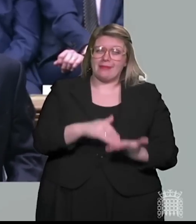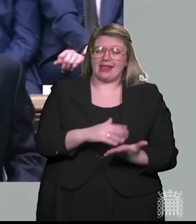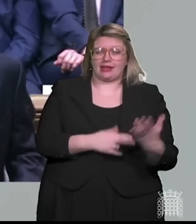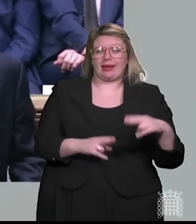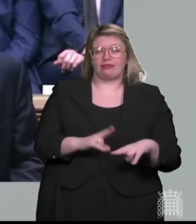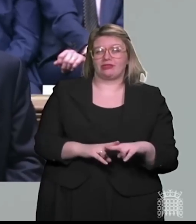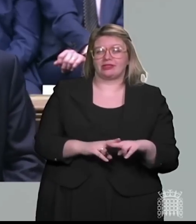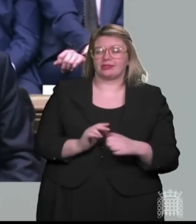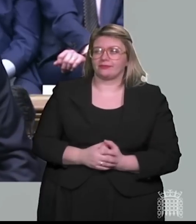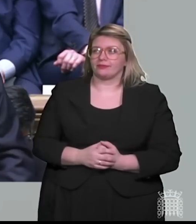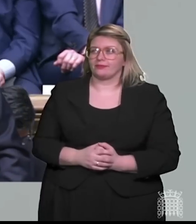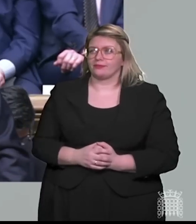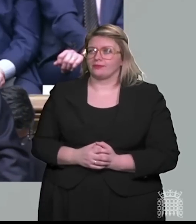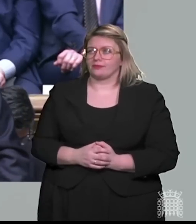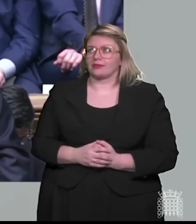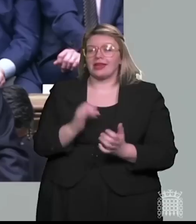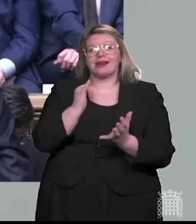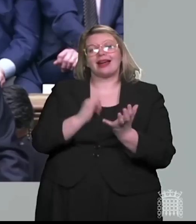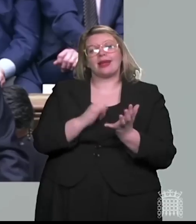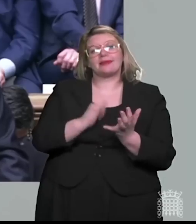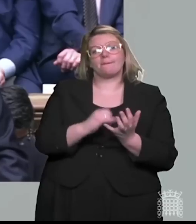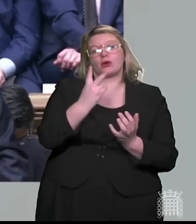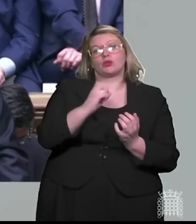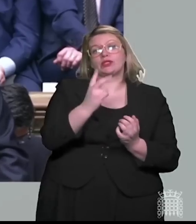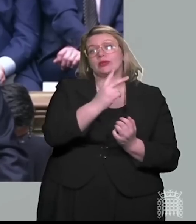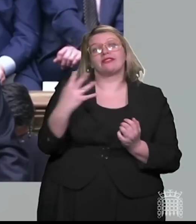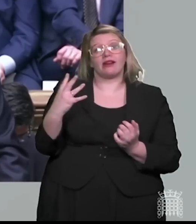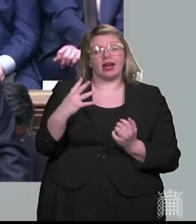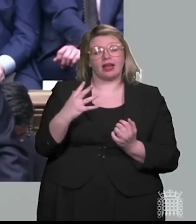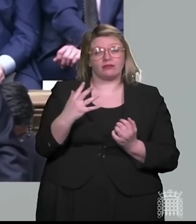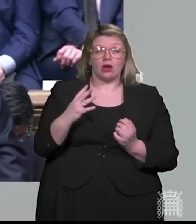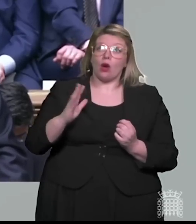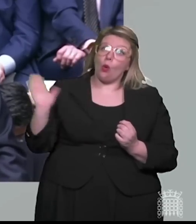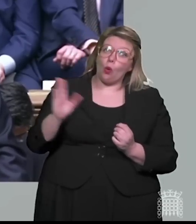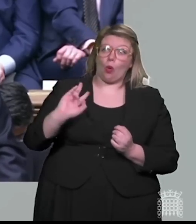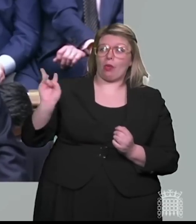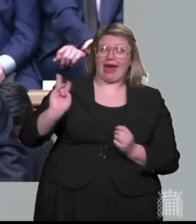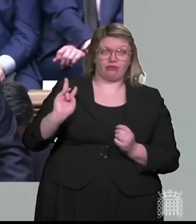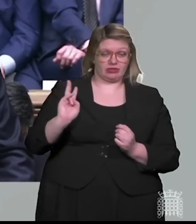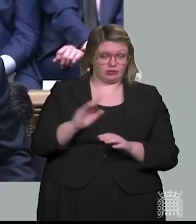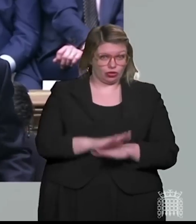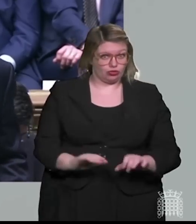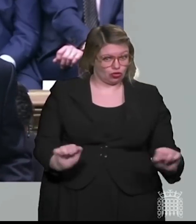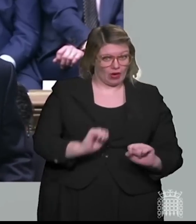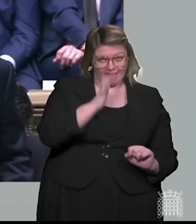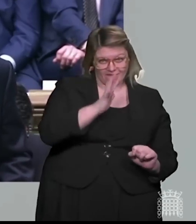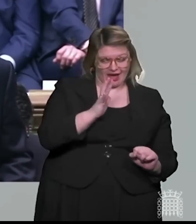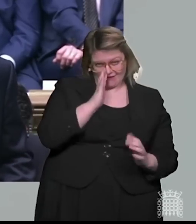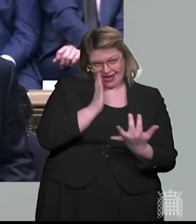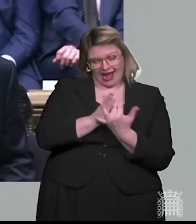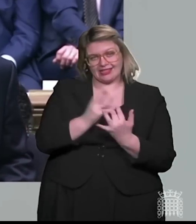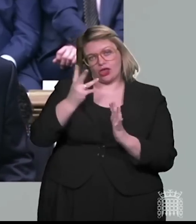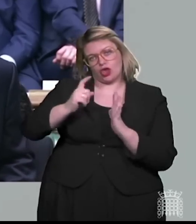be eligible. And from September 25, every single working parent of under fives will have access to 30 hours